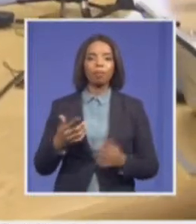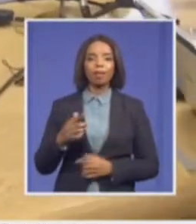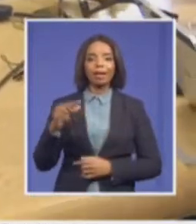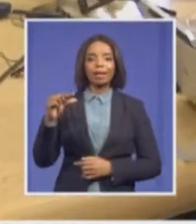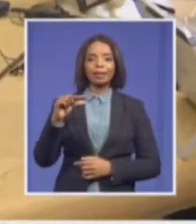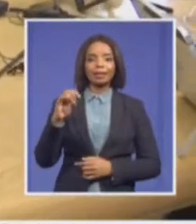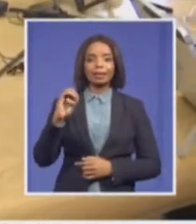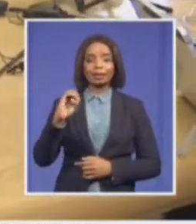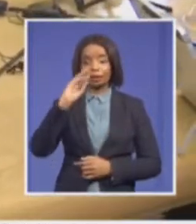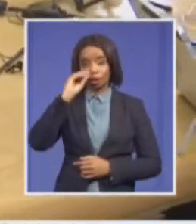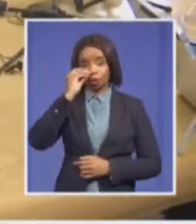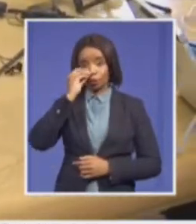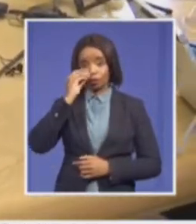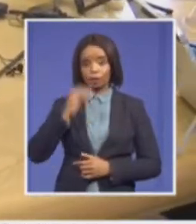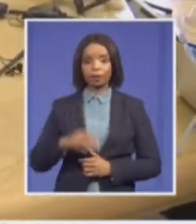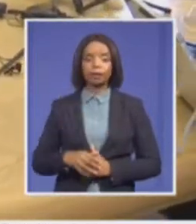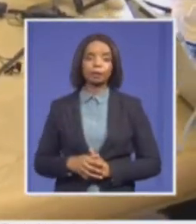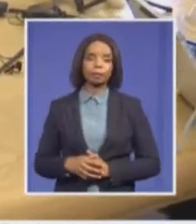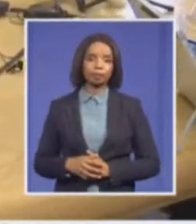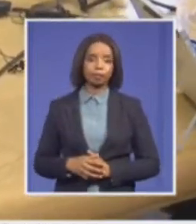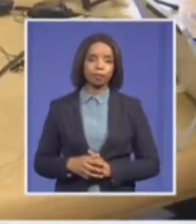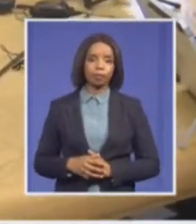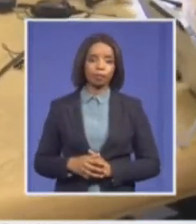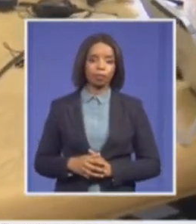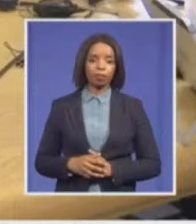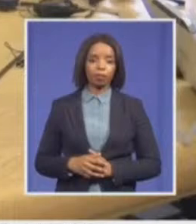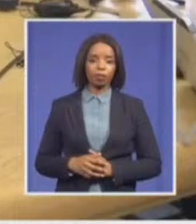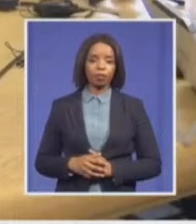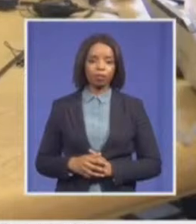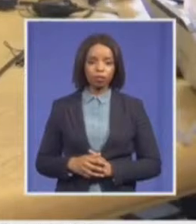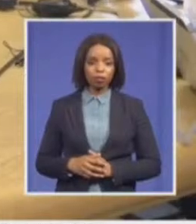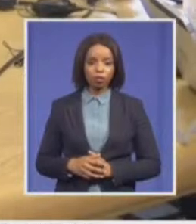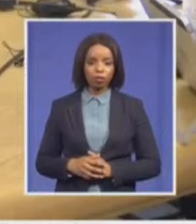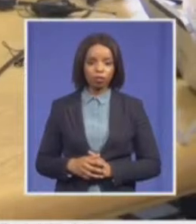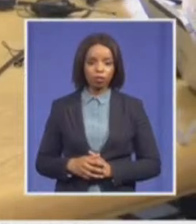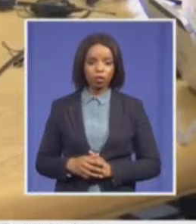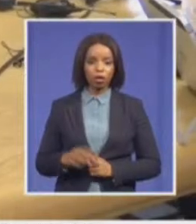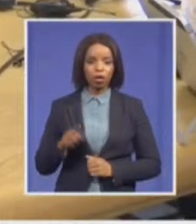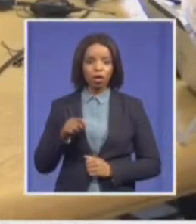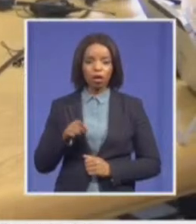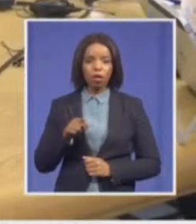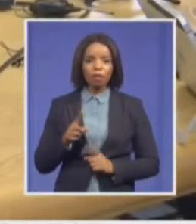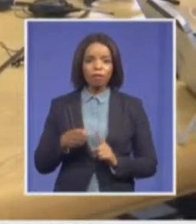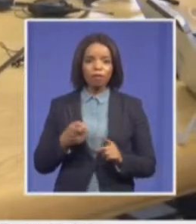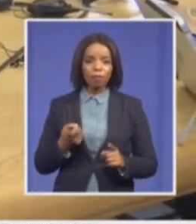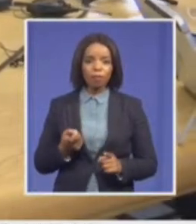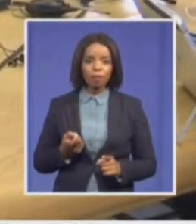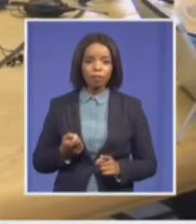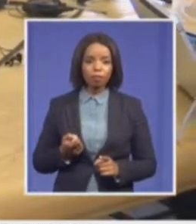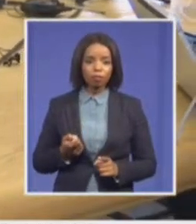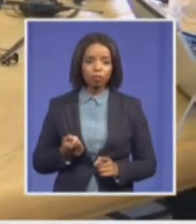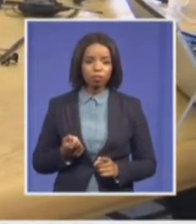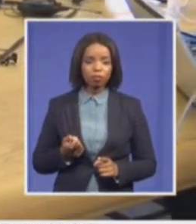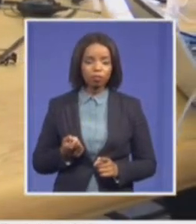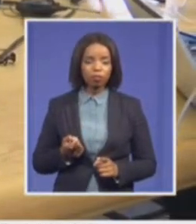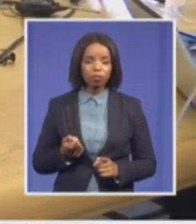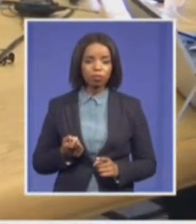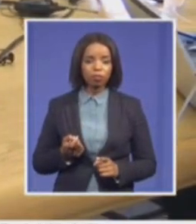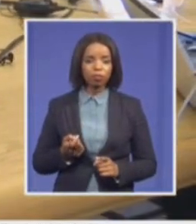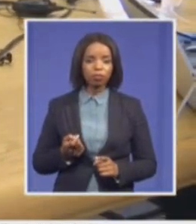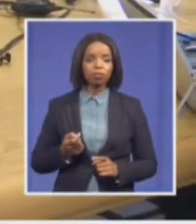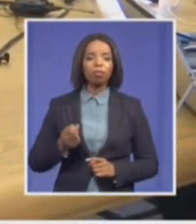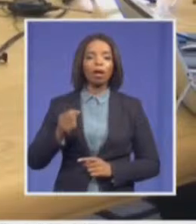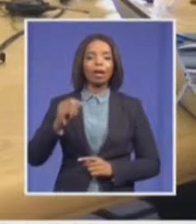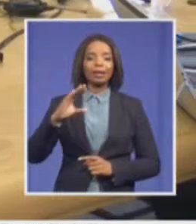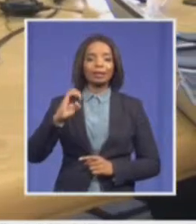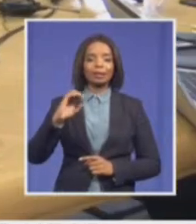Please find attached a letter from Dash. I have no clue what this matter is